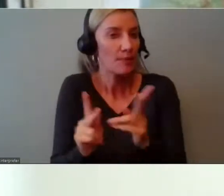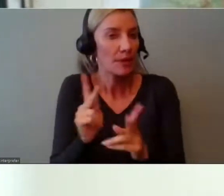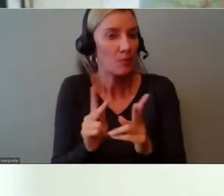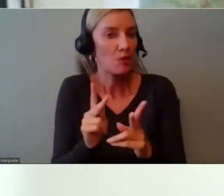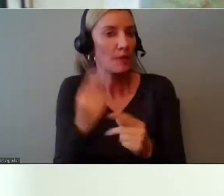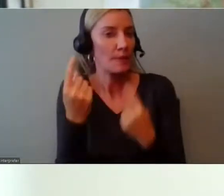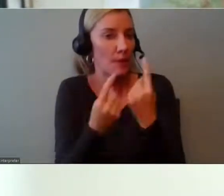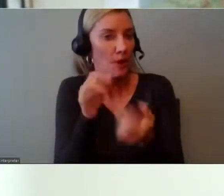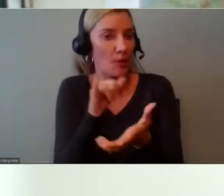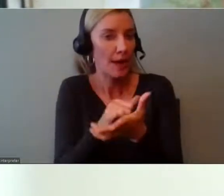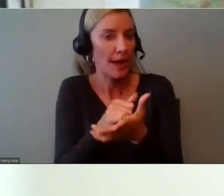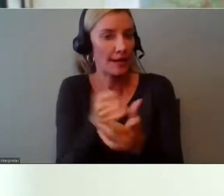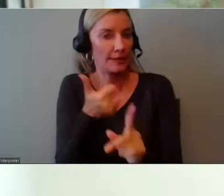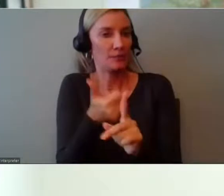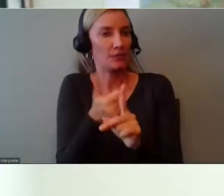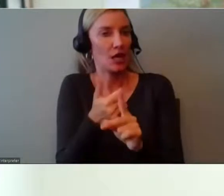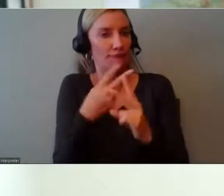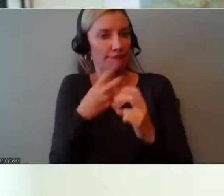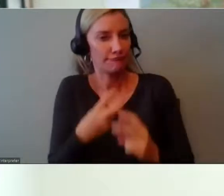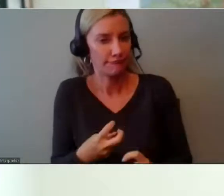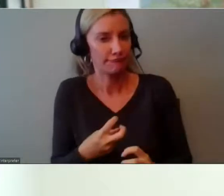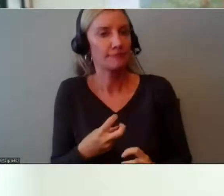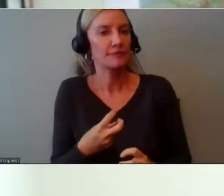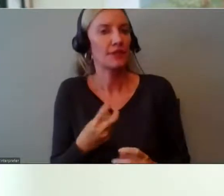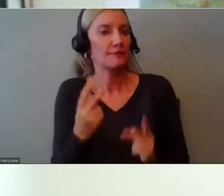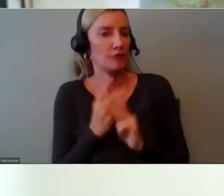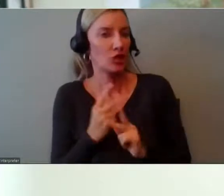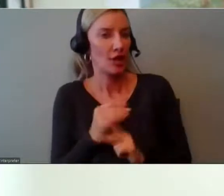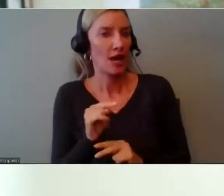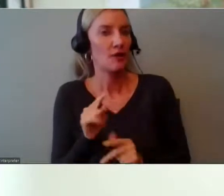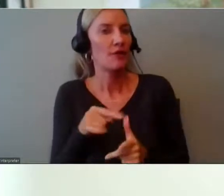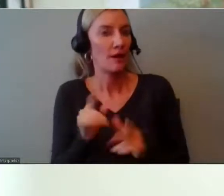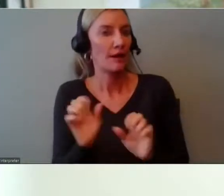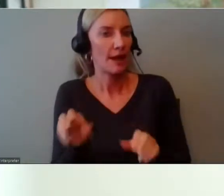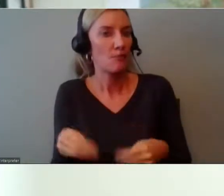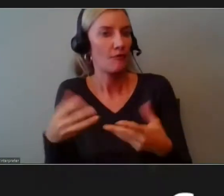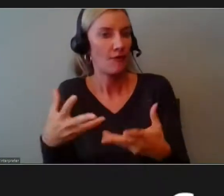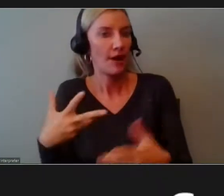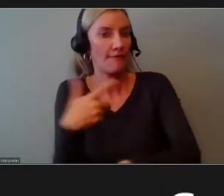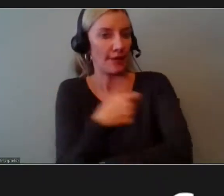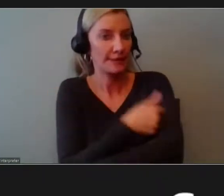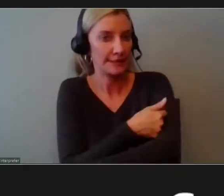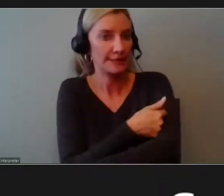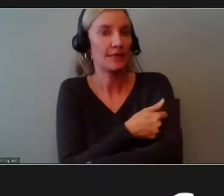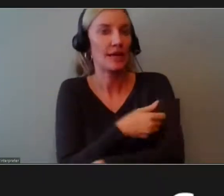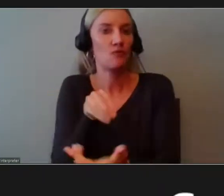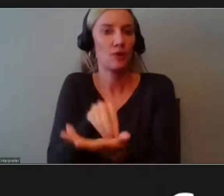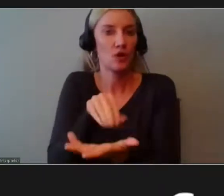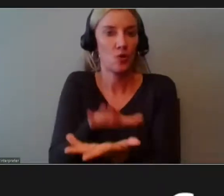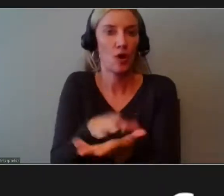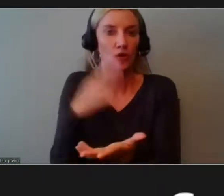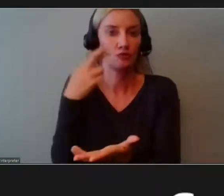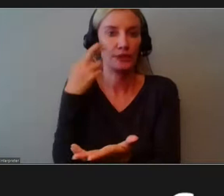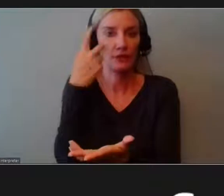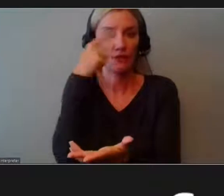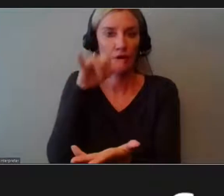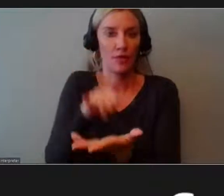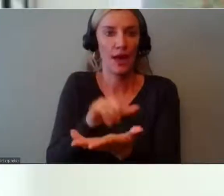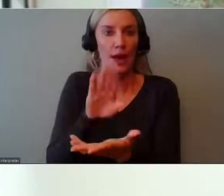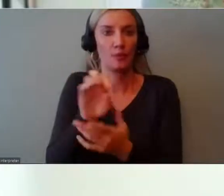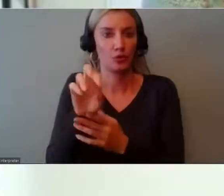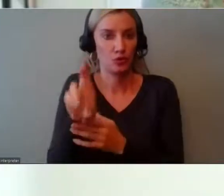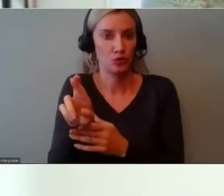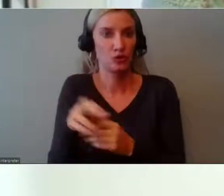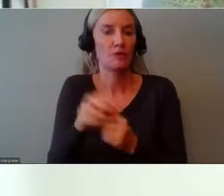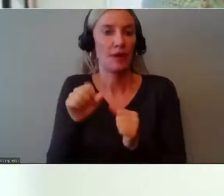self-attest, and then and then we can give them their vaccine and record what the reason was, so that we can record